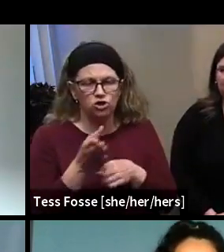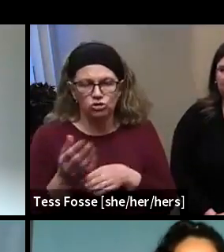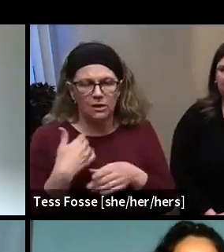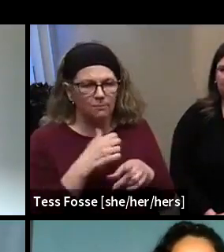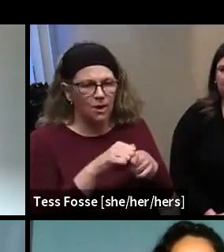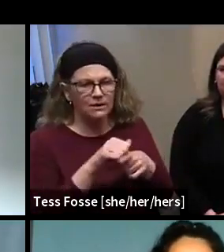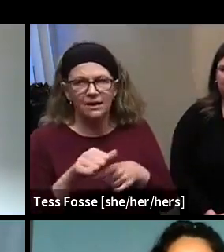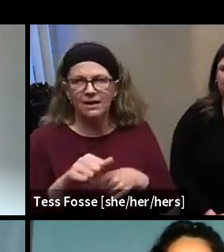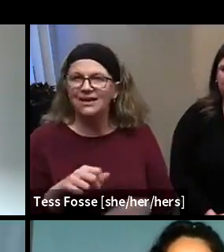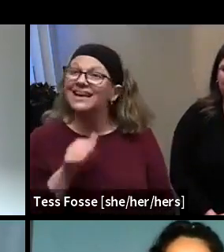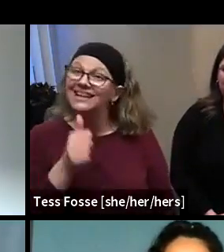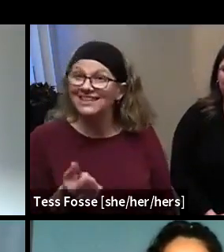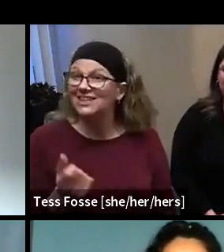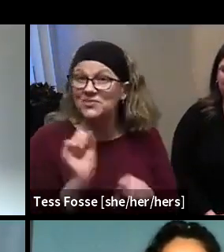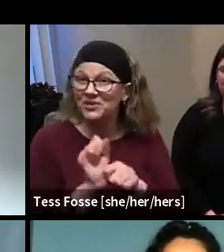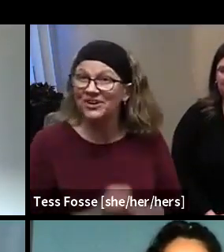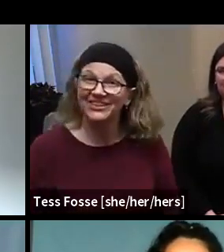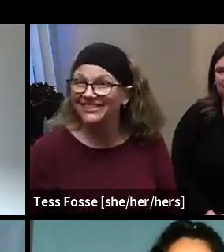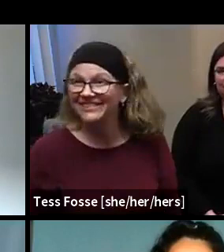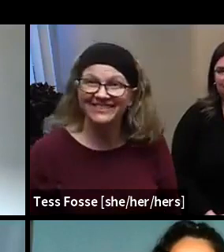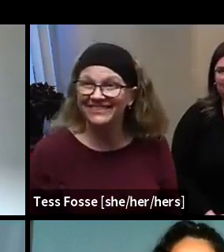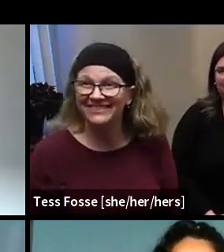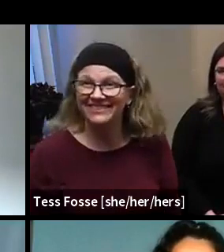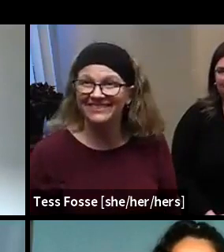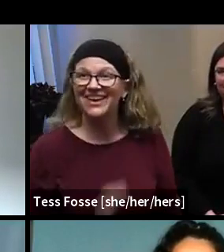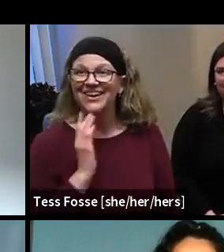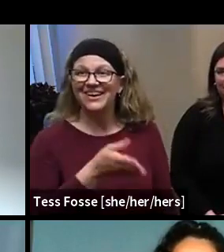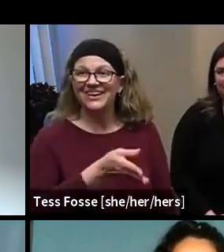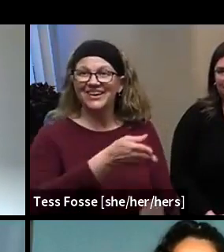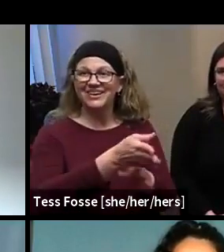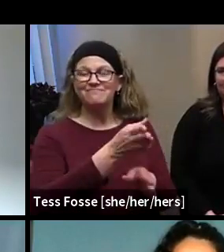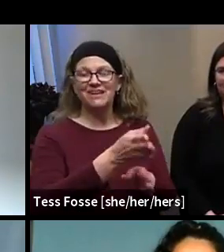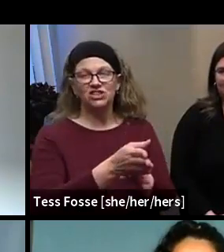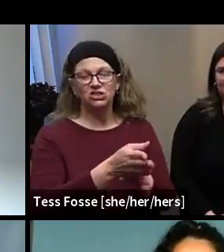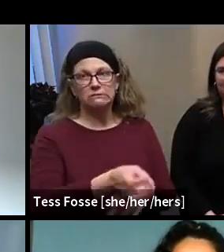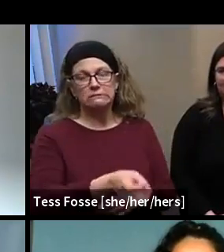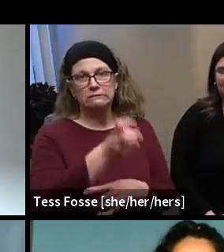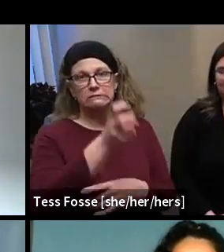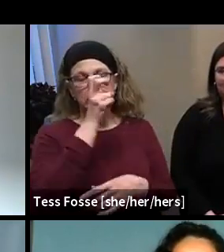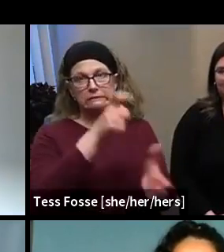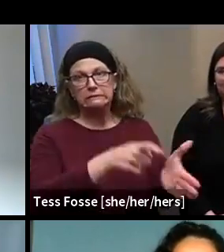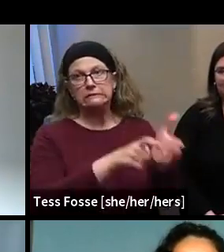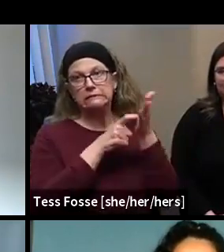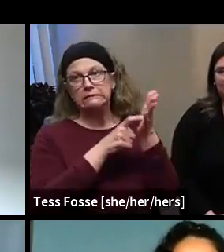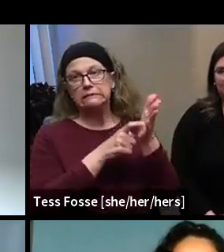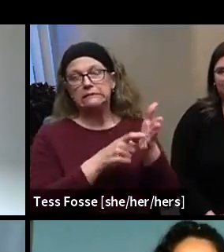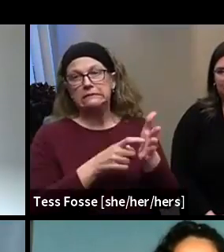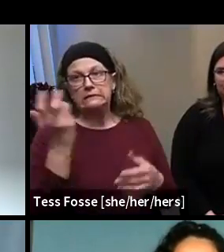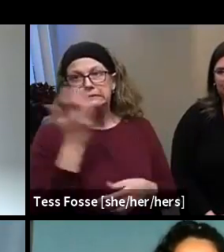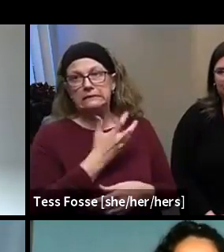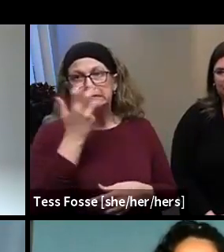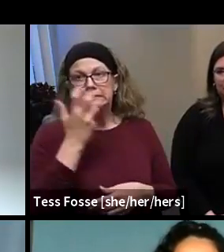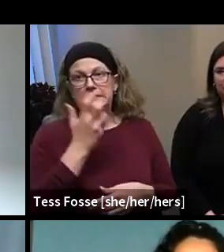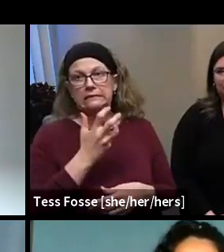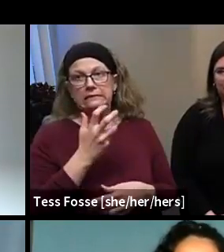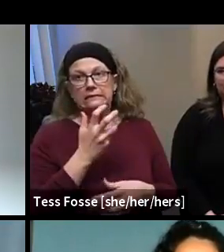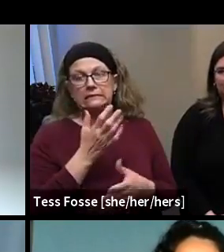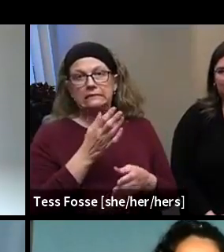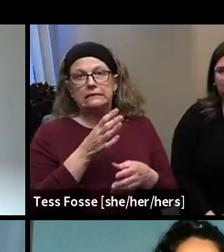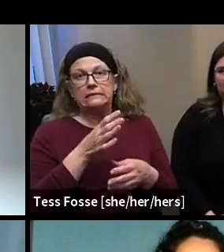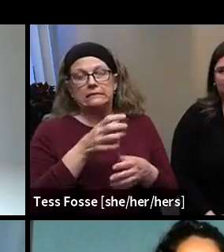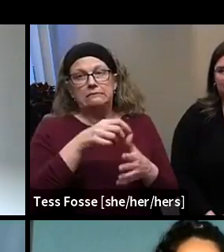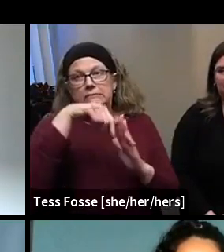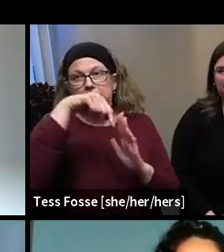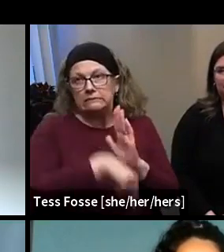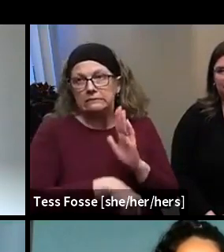them? Yeah, it doesn't. Okay. Our major is pretty rigorous with the requirements that our students have to